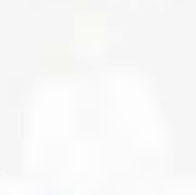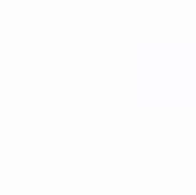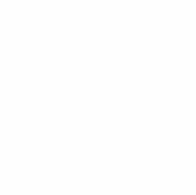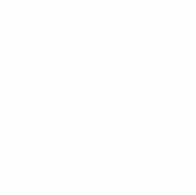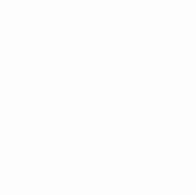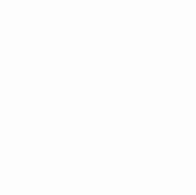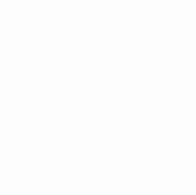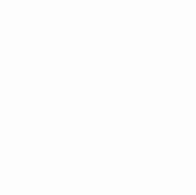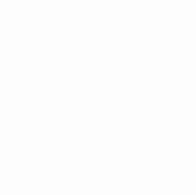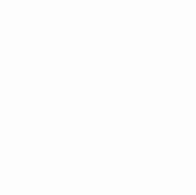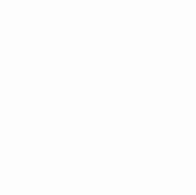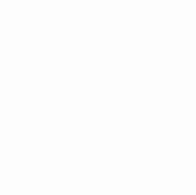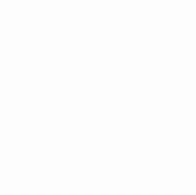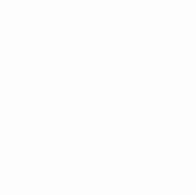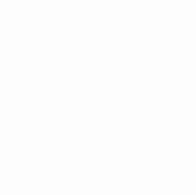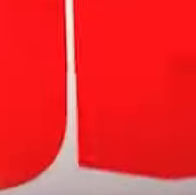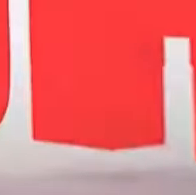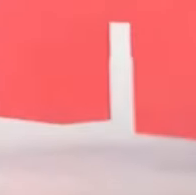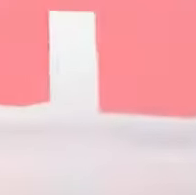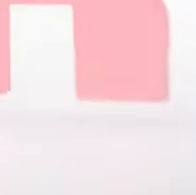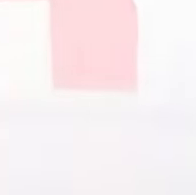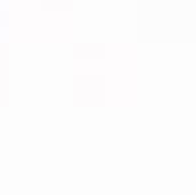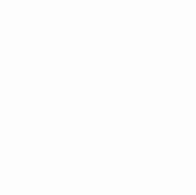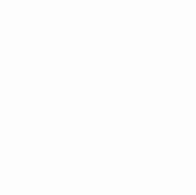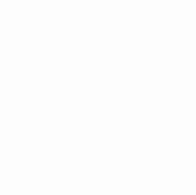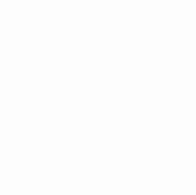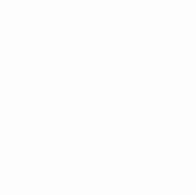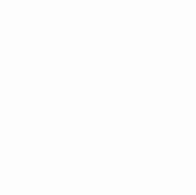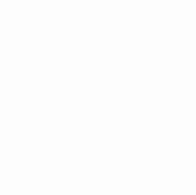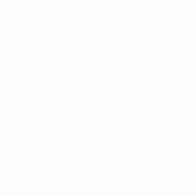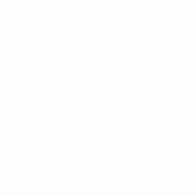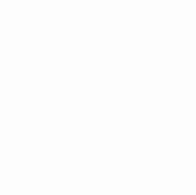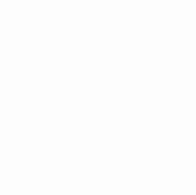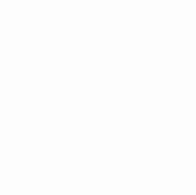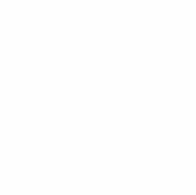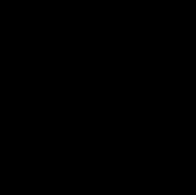Yensa, and Yen Dindin, Netumian Sunsan Swakesi, Ewa Amaimu. Amen.